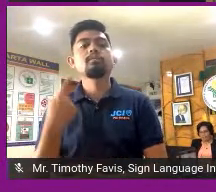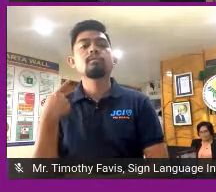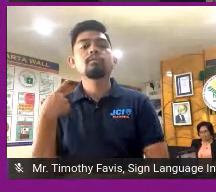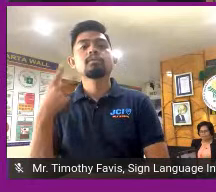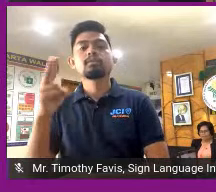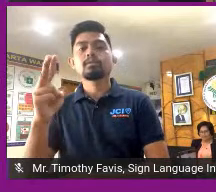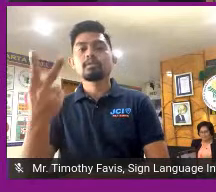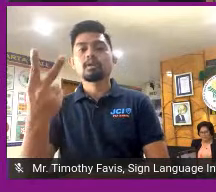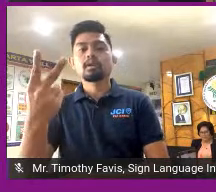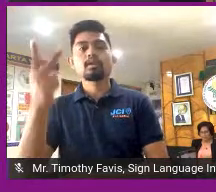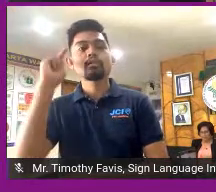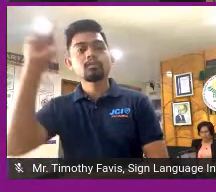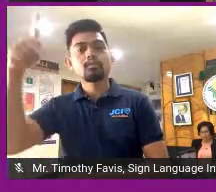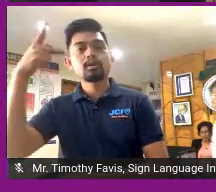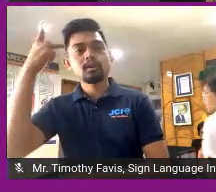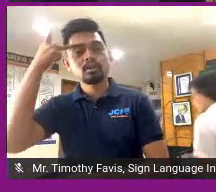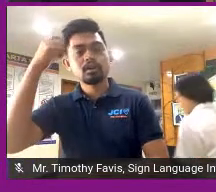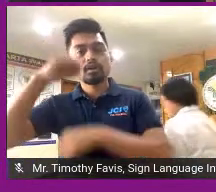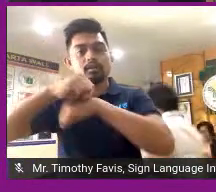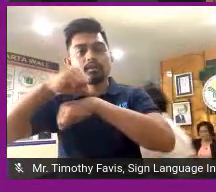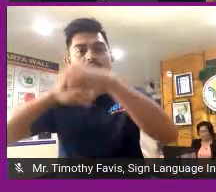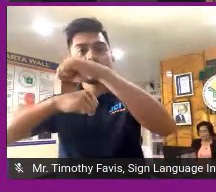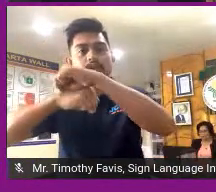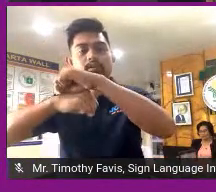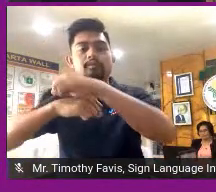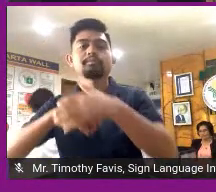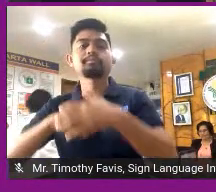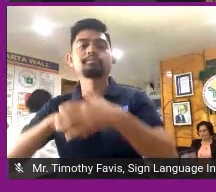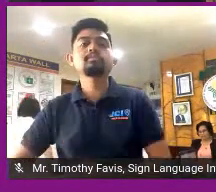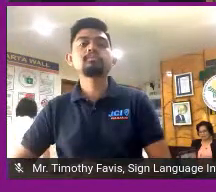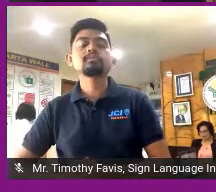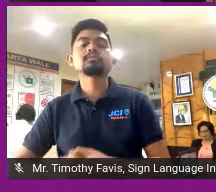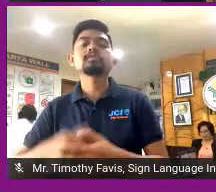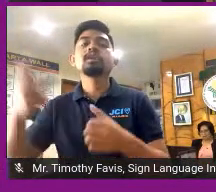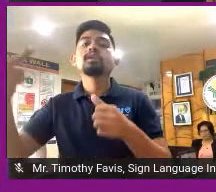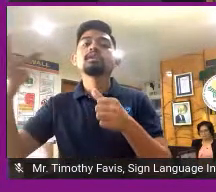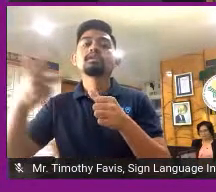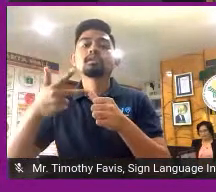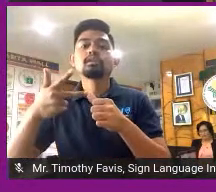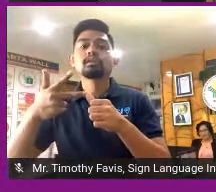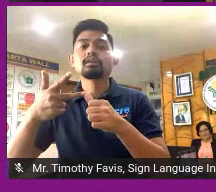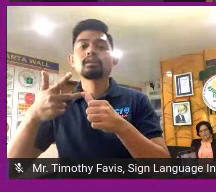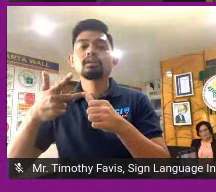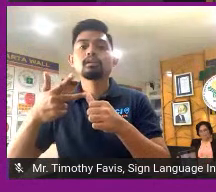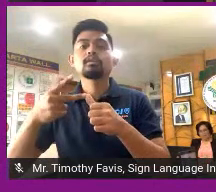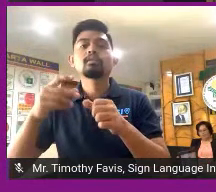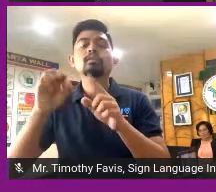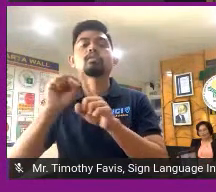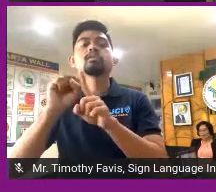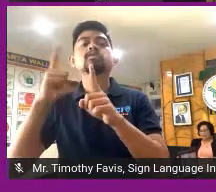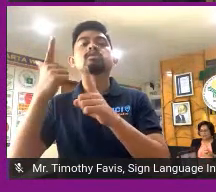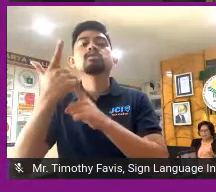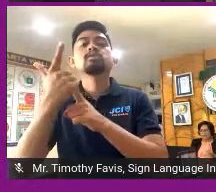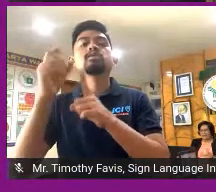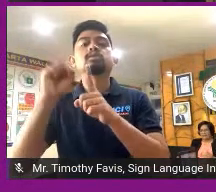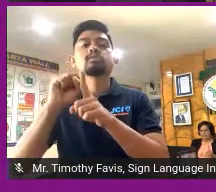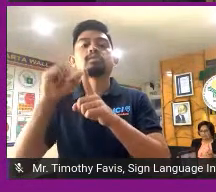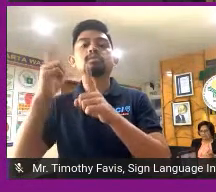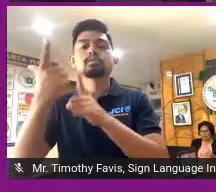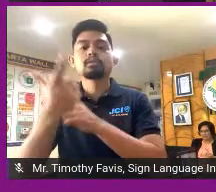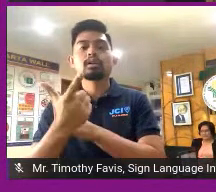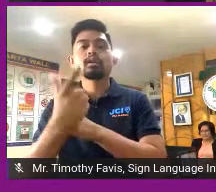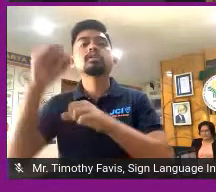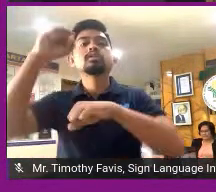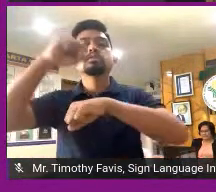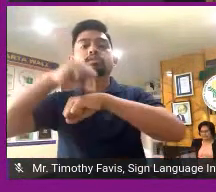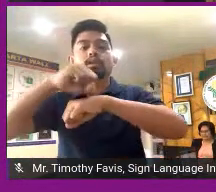pampolitika, political structure, or panlipunan, the sociocultural structure. If we look at it,